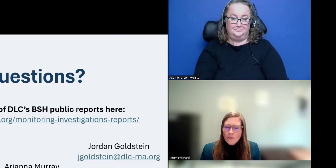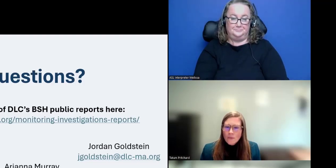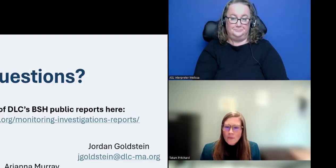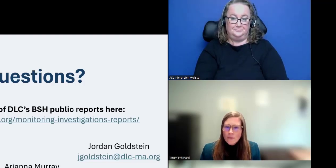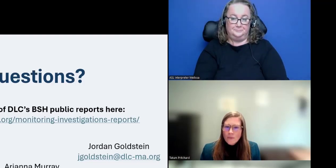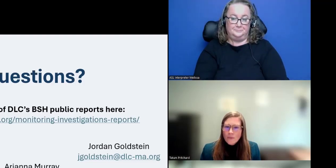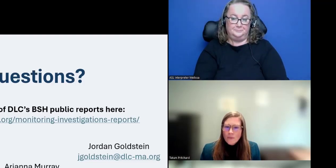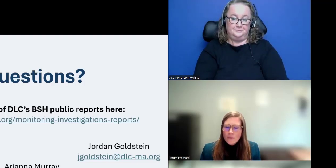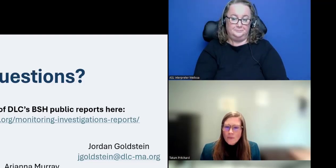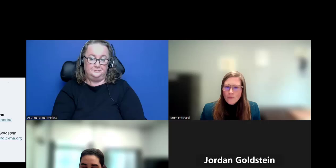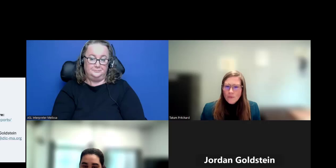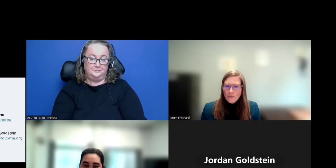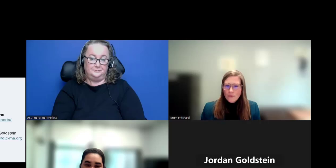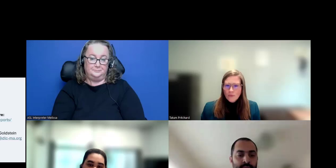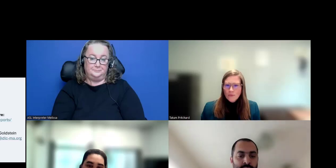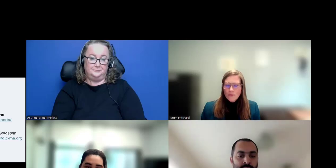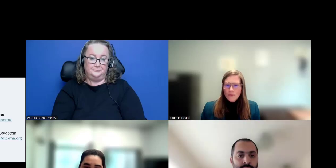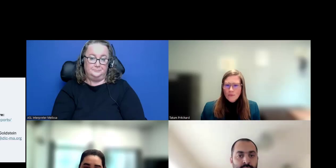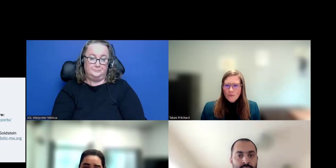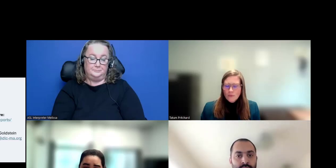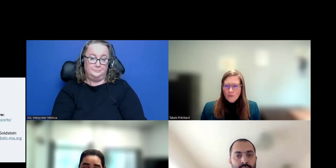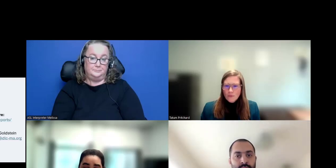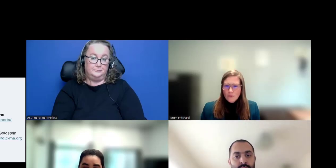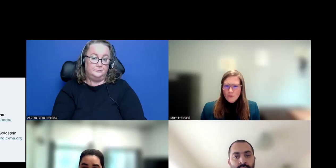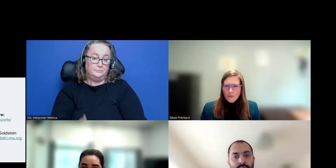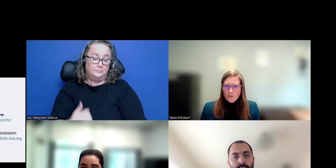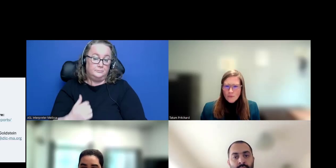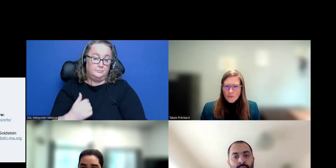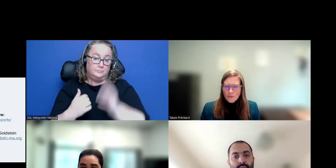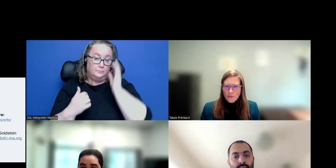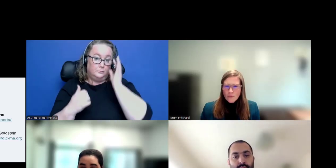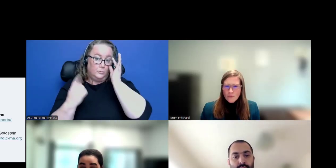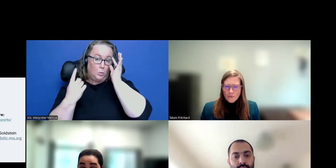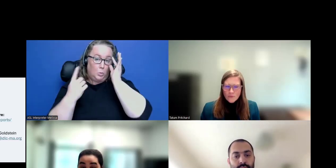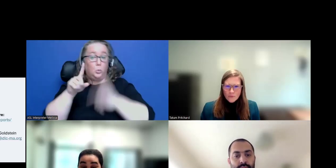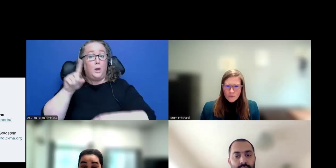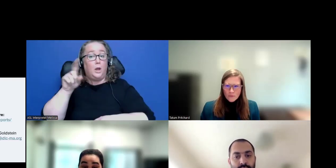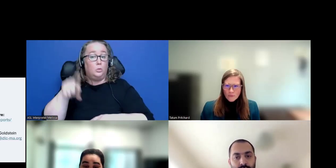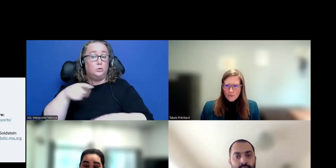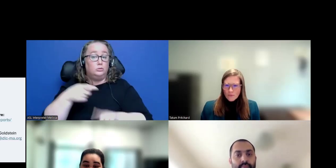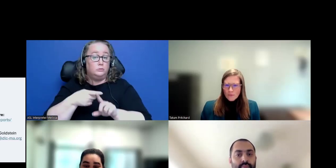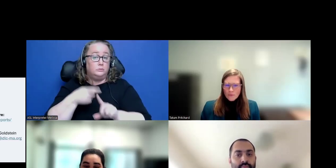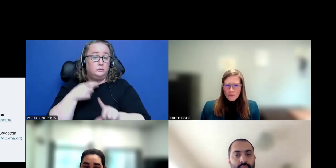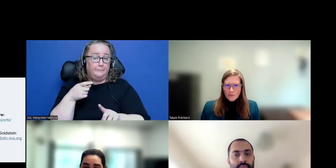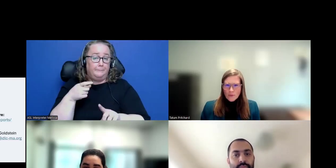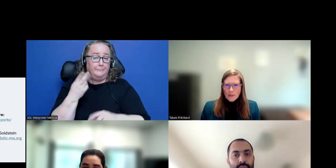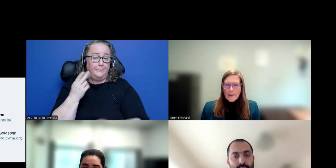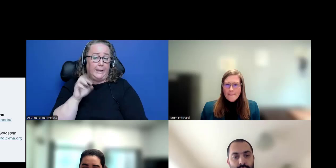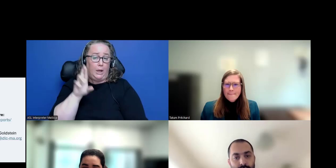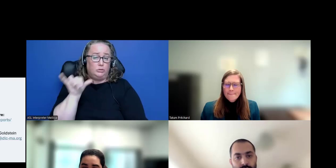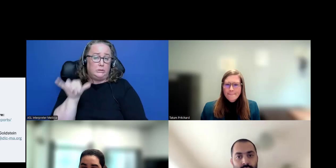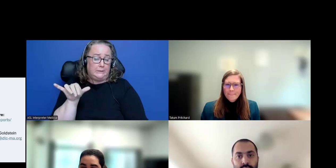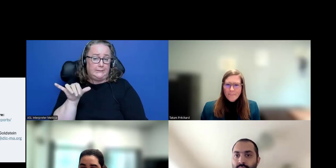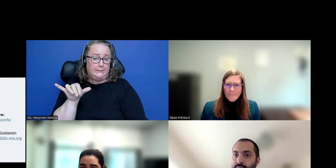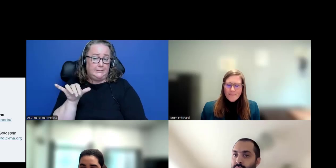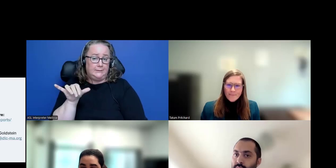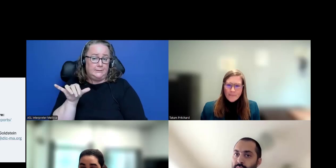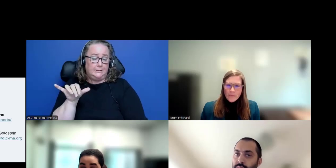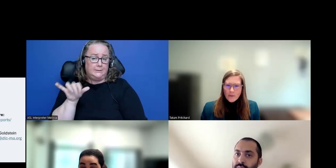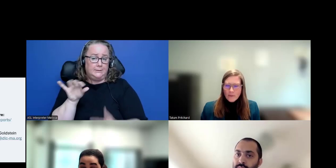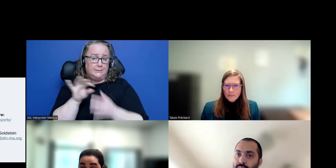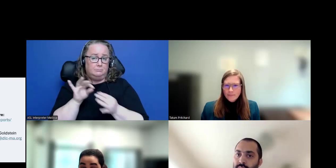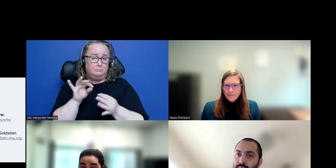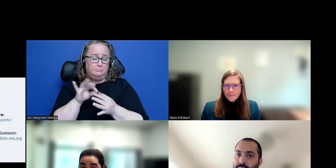Okay. We'll start with we have a question from Harry that mentions